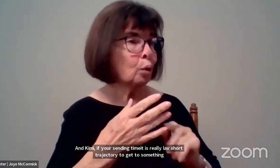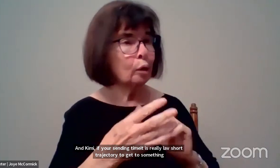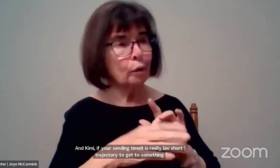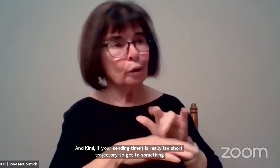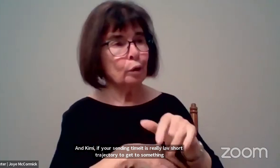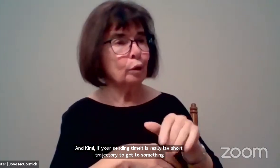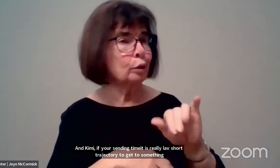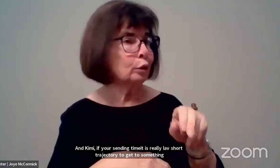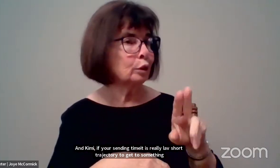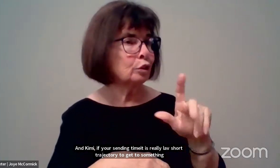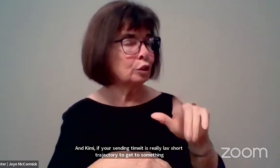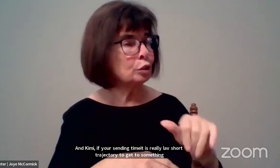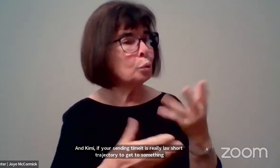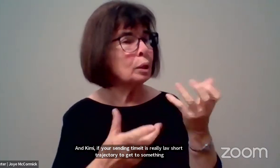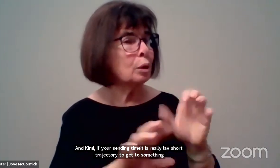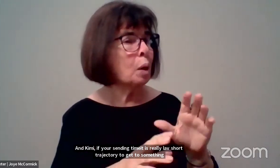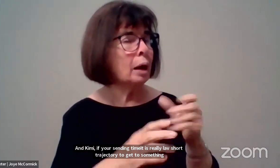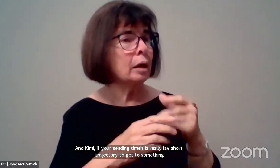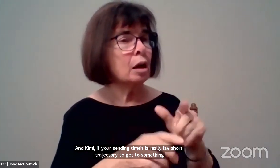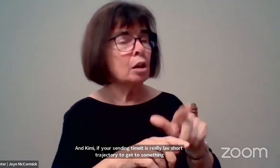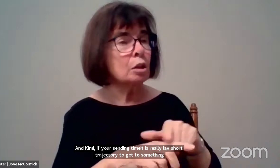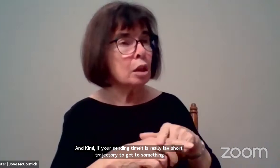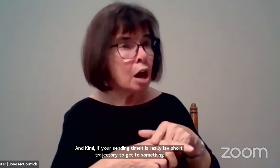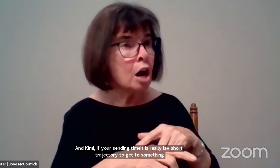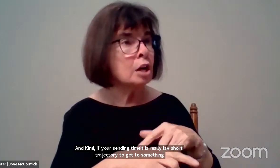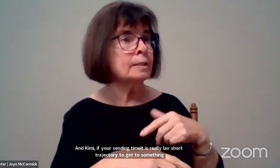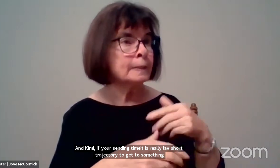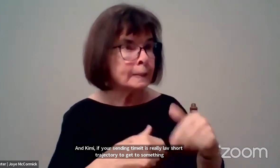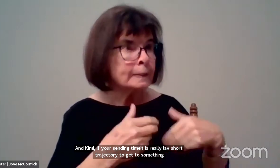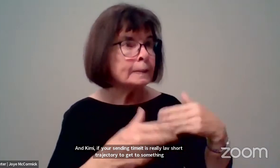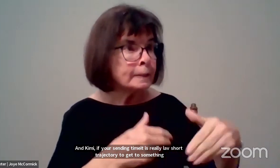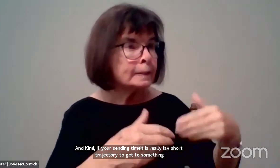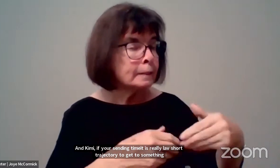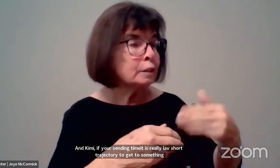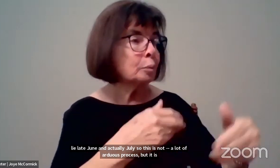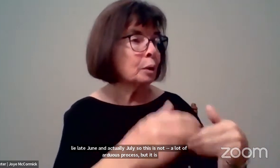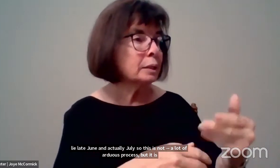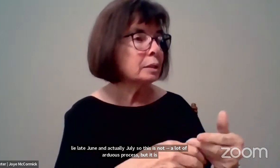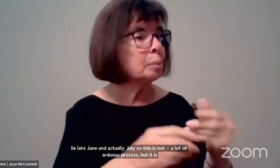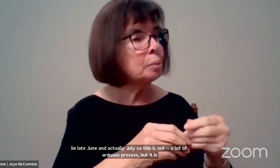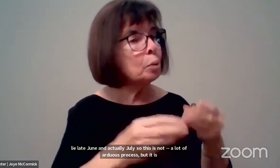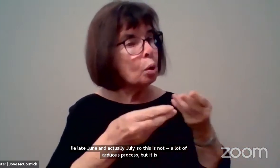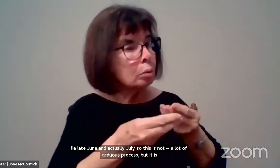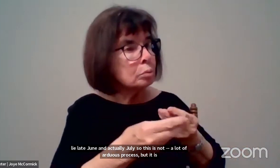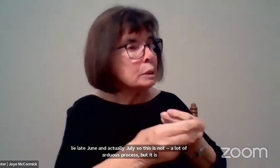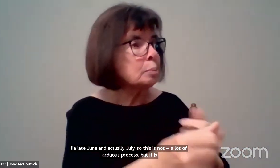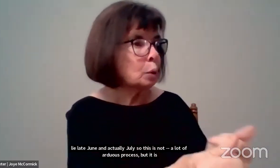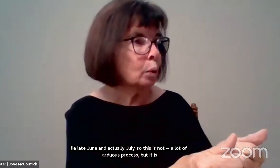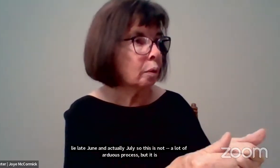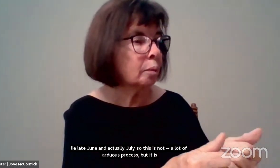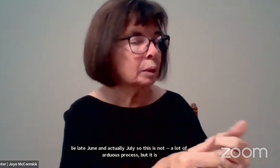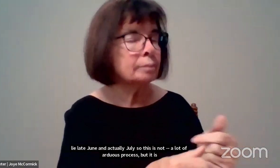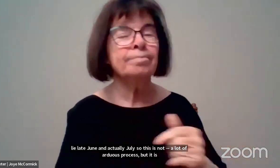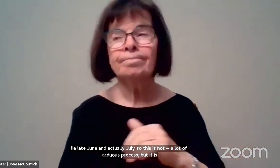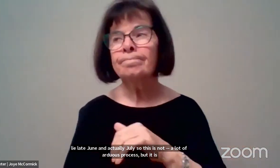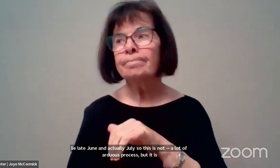arduous process, but it really is a more streamlined kind of approach to getting it done. Yeah, it is. Yeah.